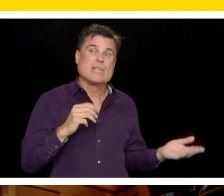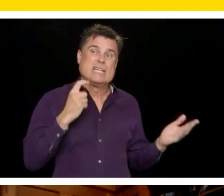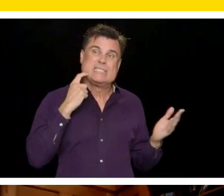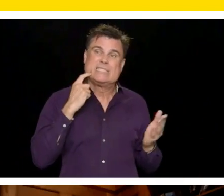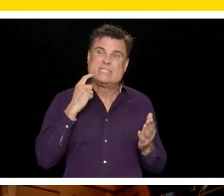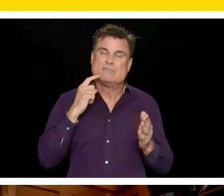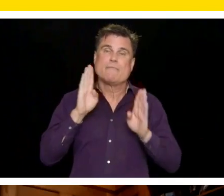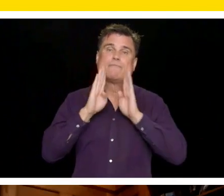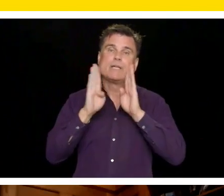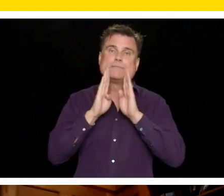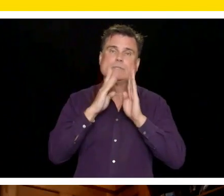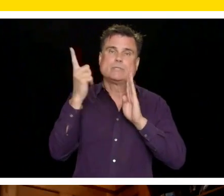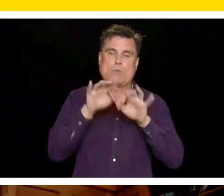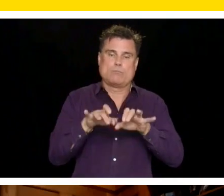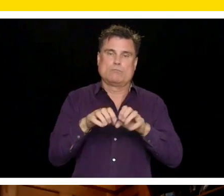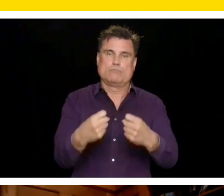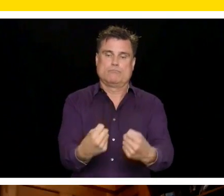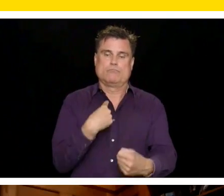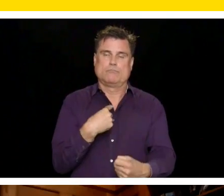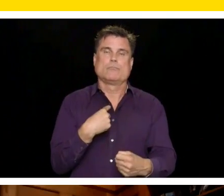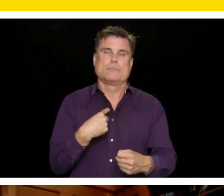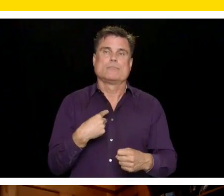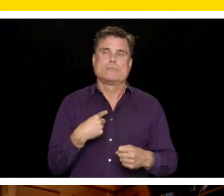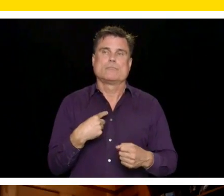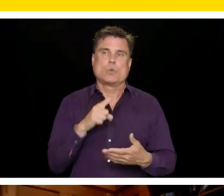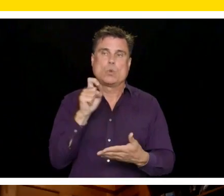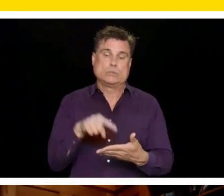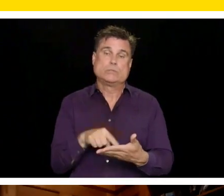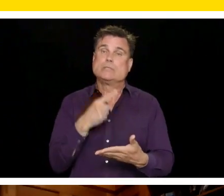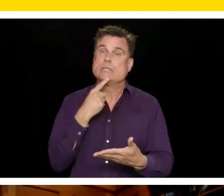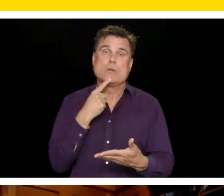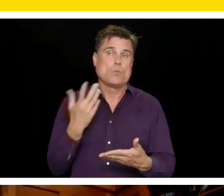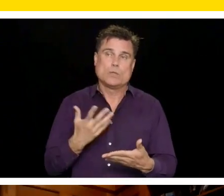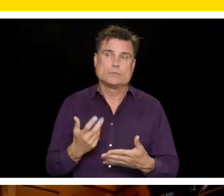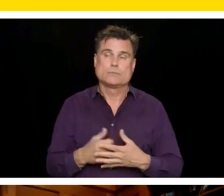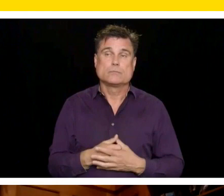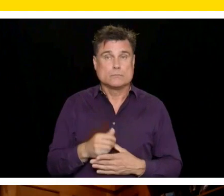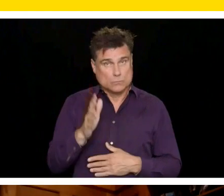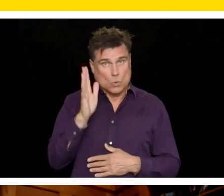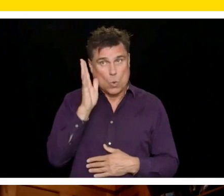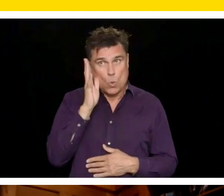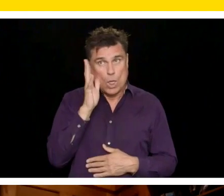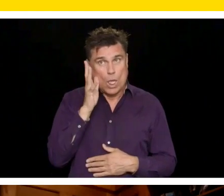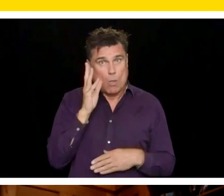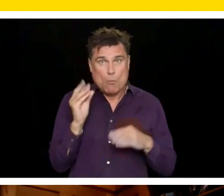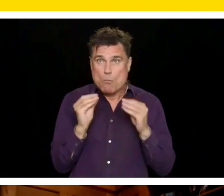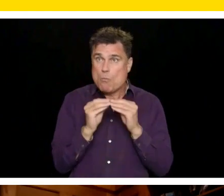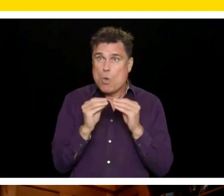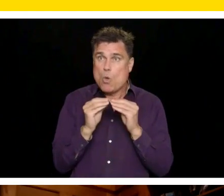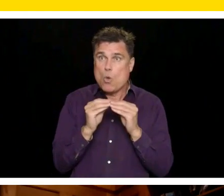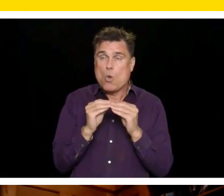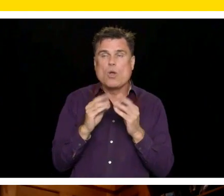business grants available for people trying to find income after being laid off?